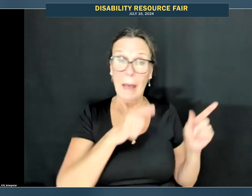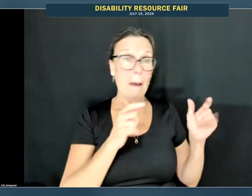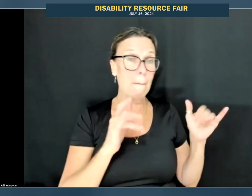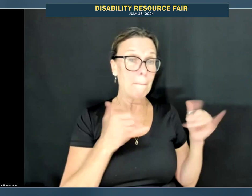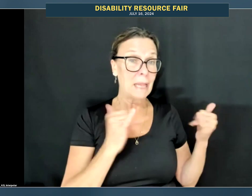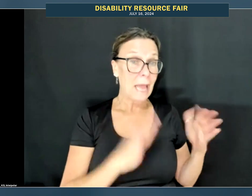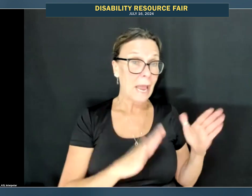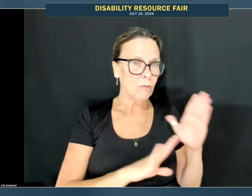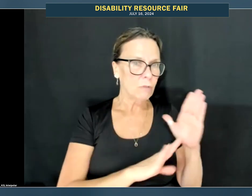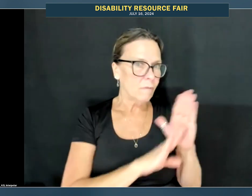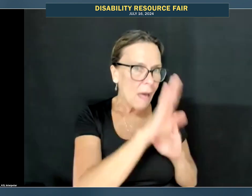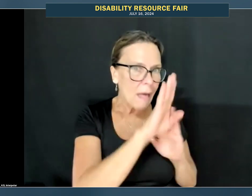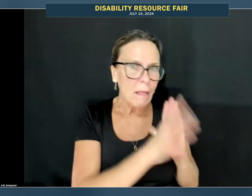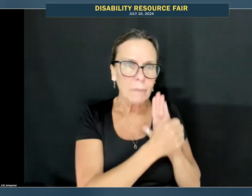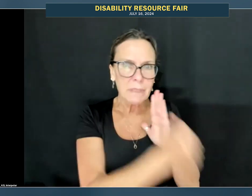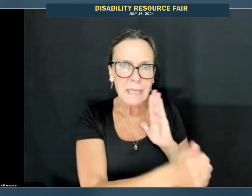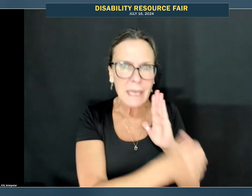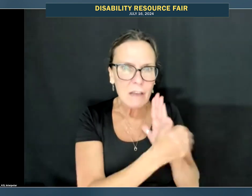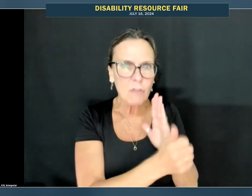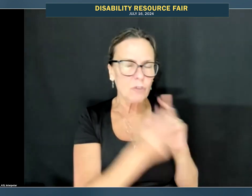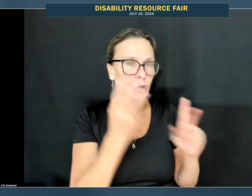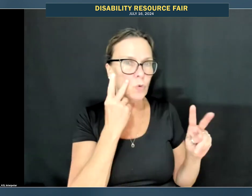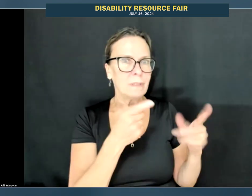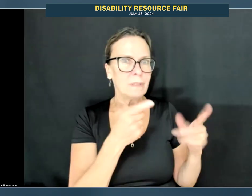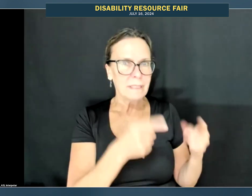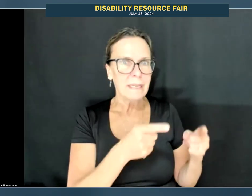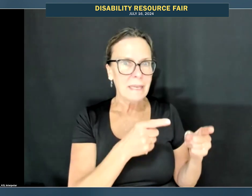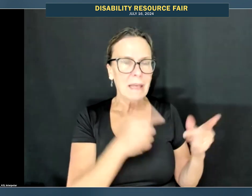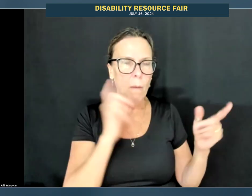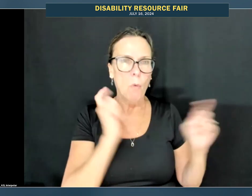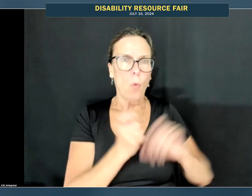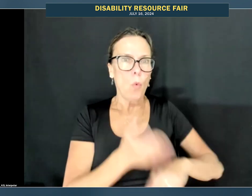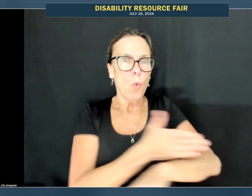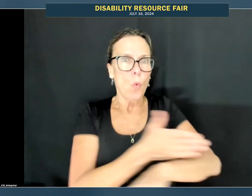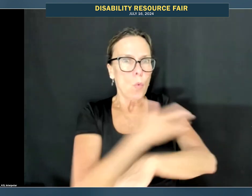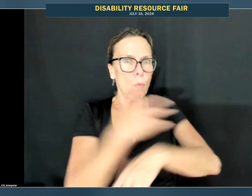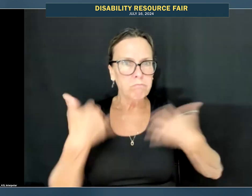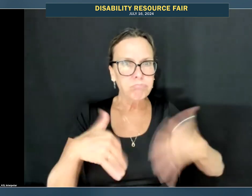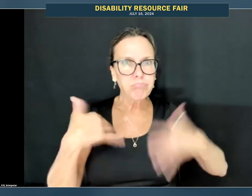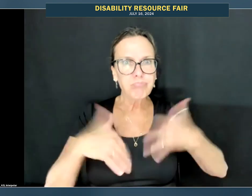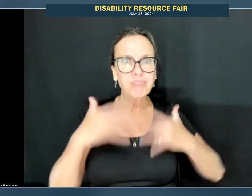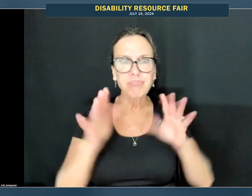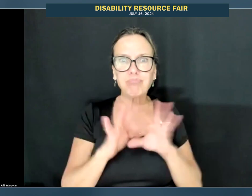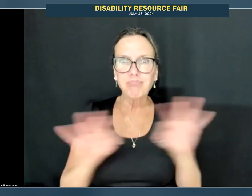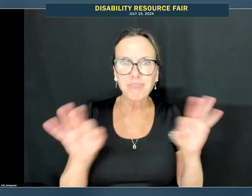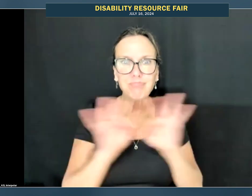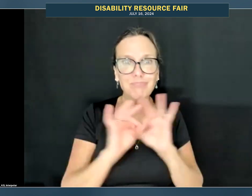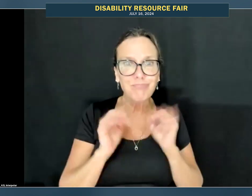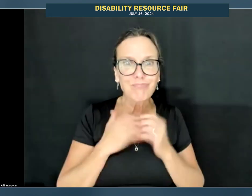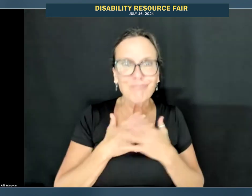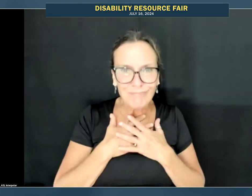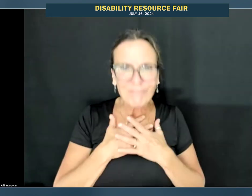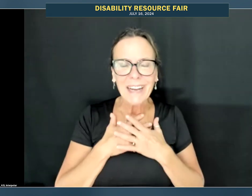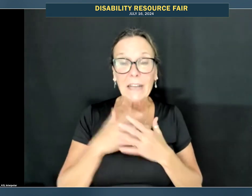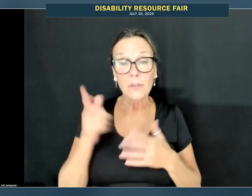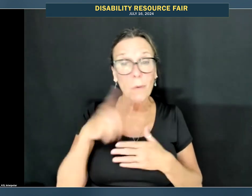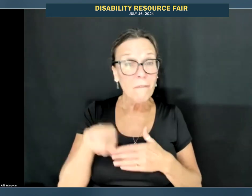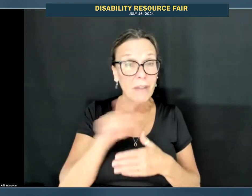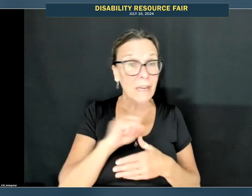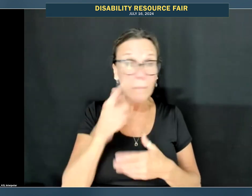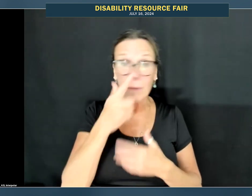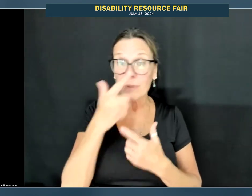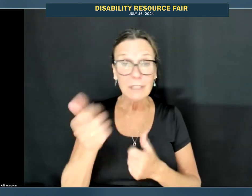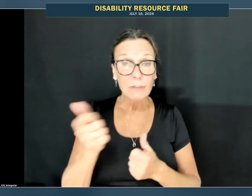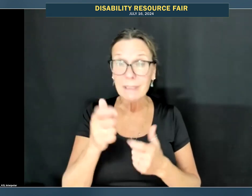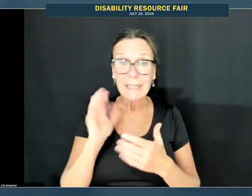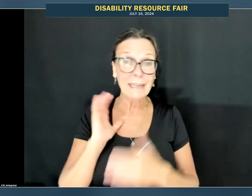and you see the change in them, it makes it all worthwhile. And then anybody who would be interested in our program, you